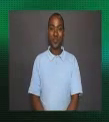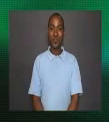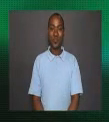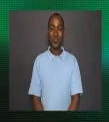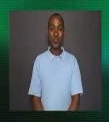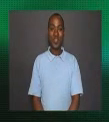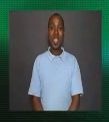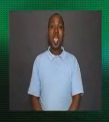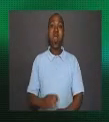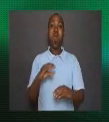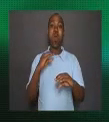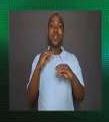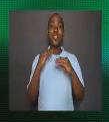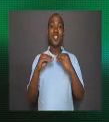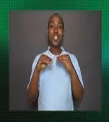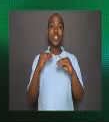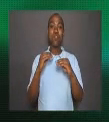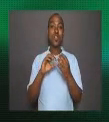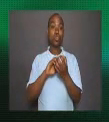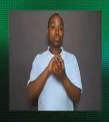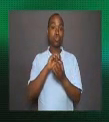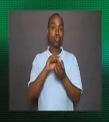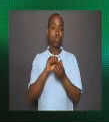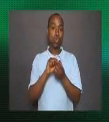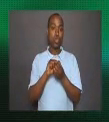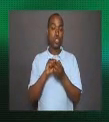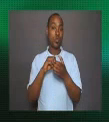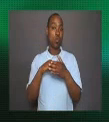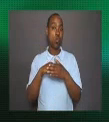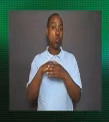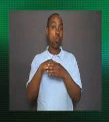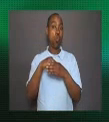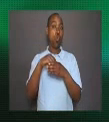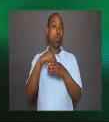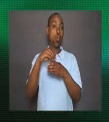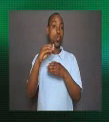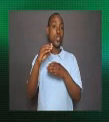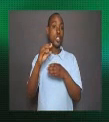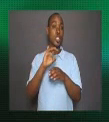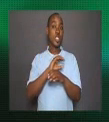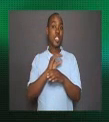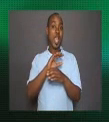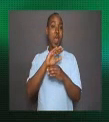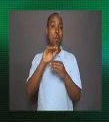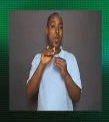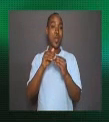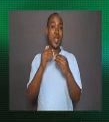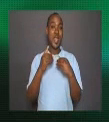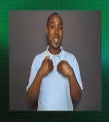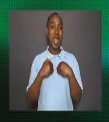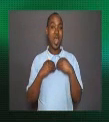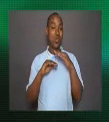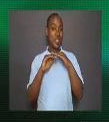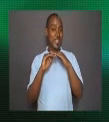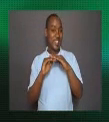If the concentration of the solution on the outside of the cell membrane is lower than